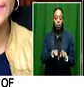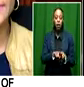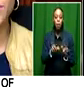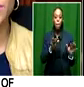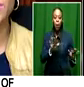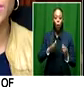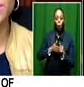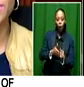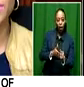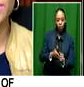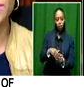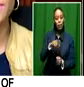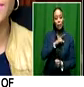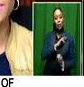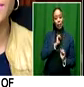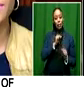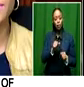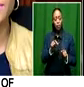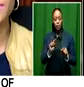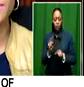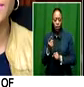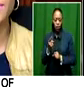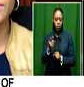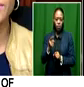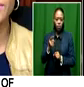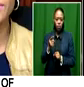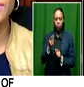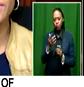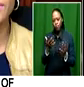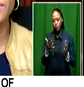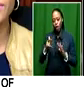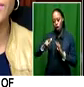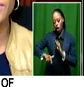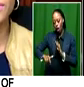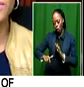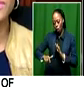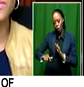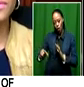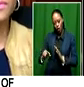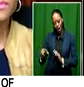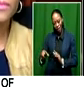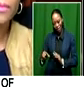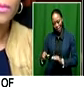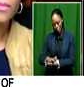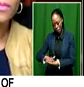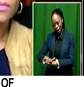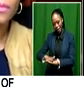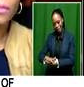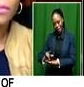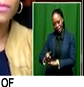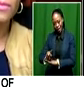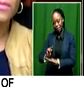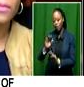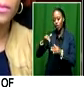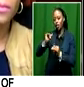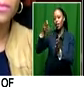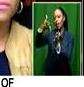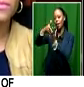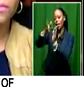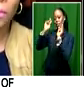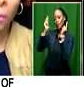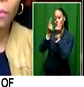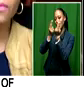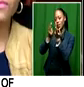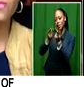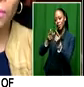are guiding, because obviously we need to look to the lower grades before we even think about the university level and